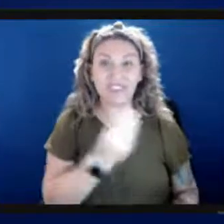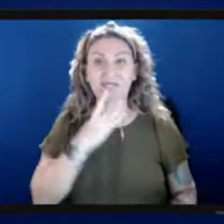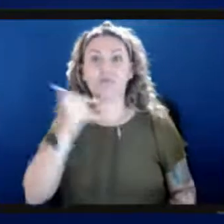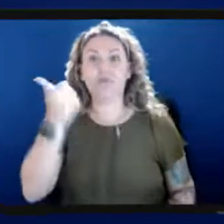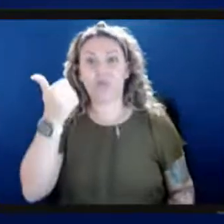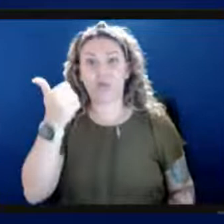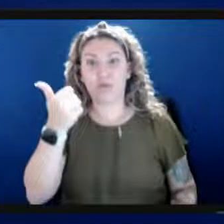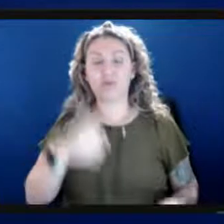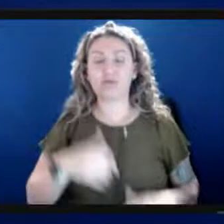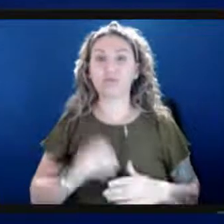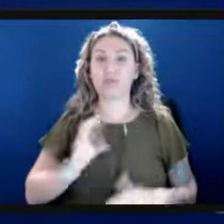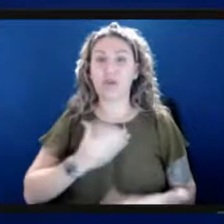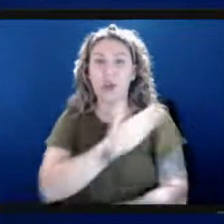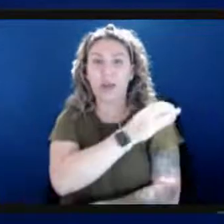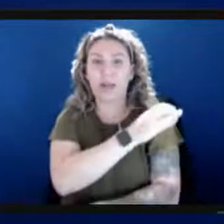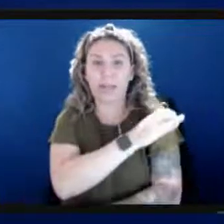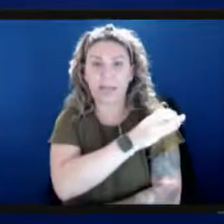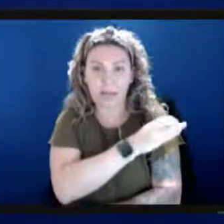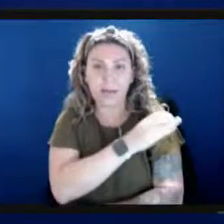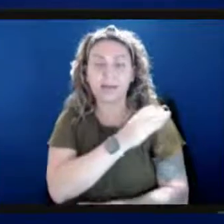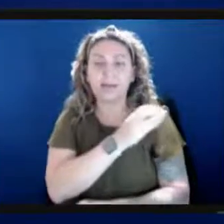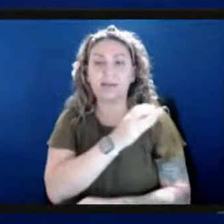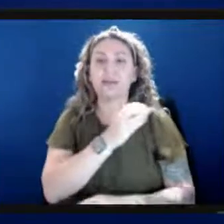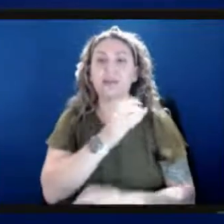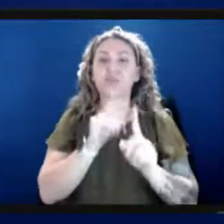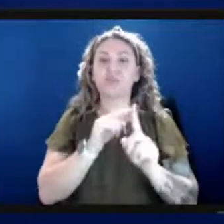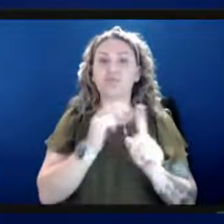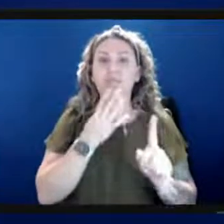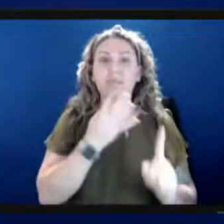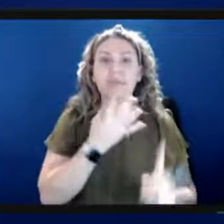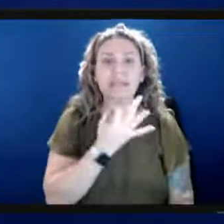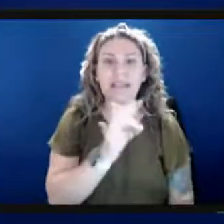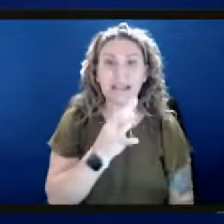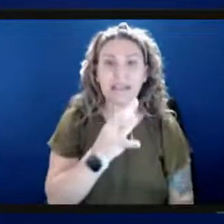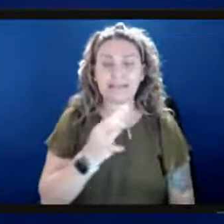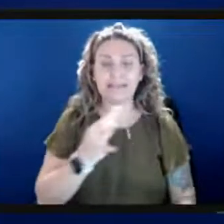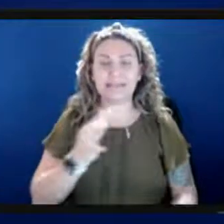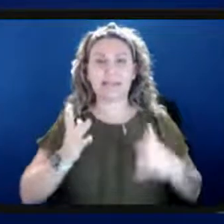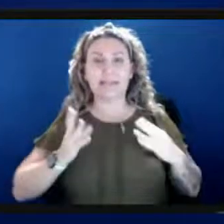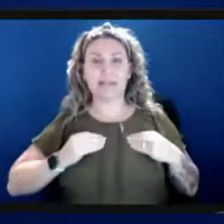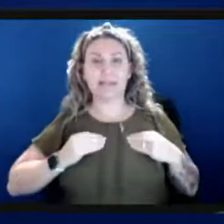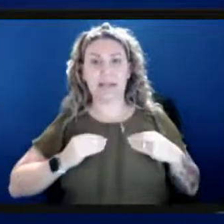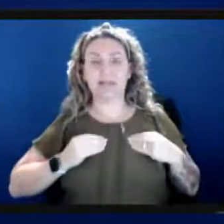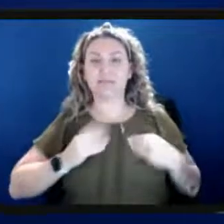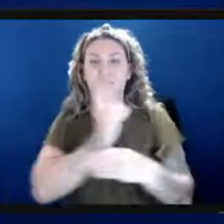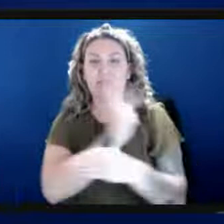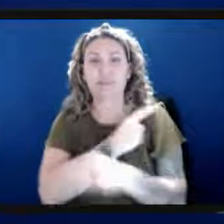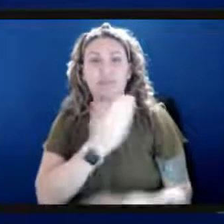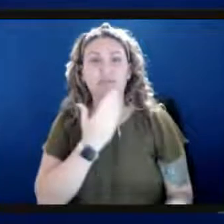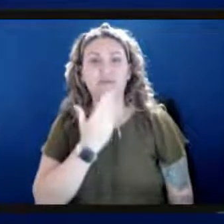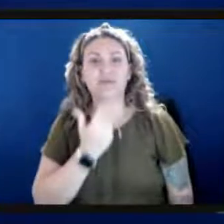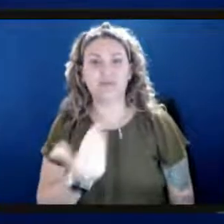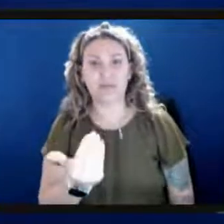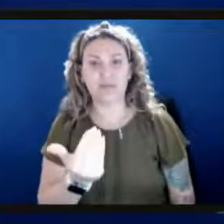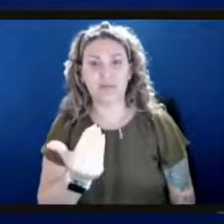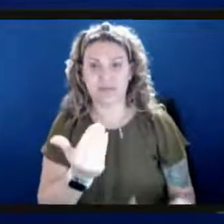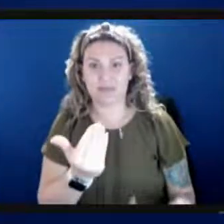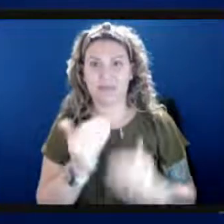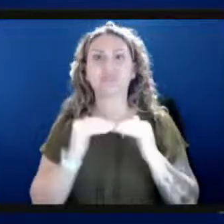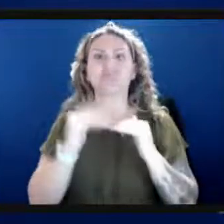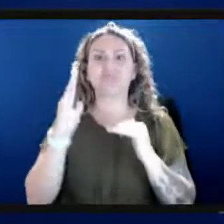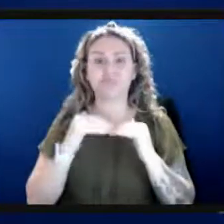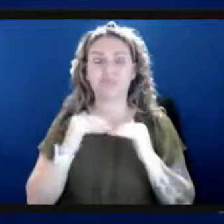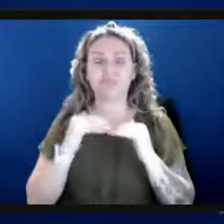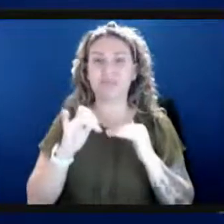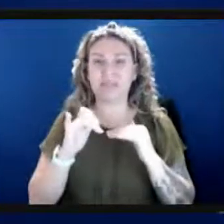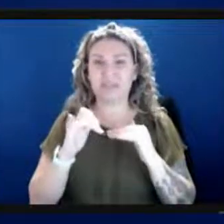our clinic has actually moved from 19 to accepting patients 15 years and above. That has been a difficult